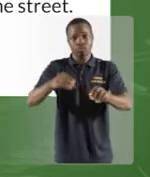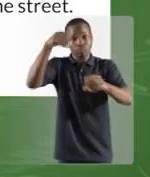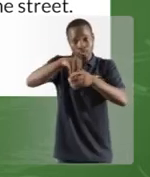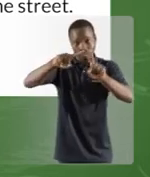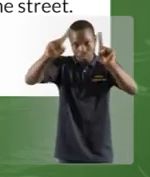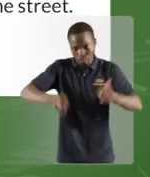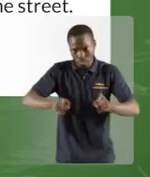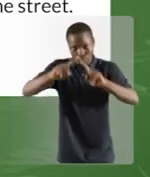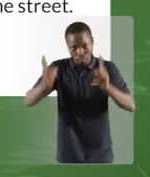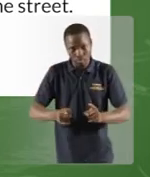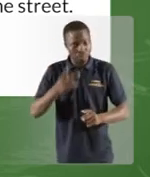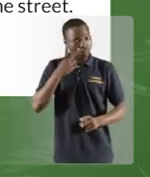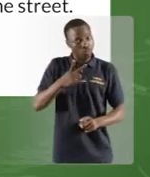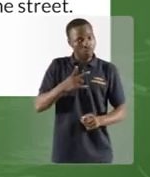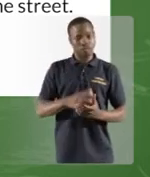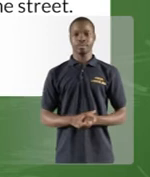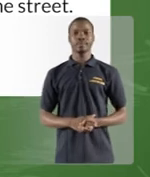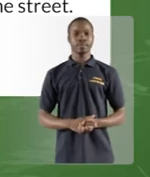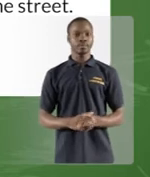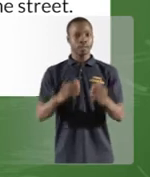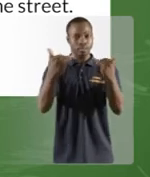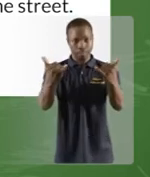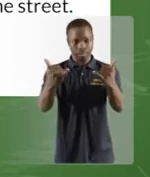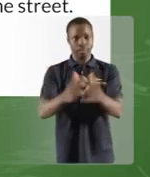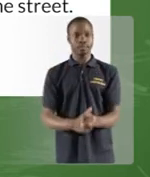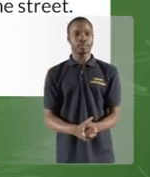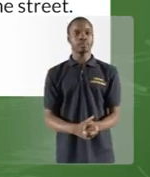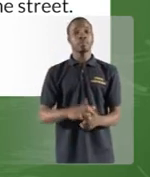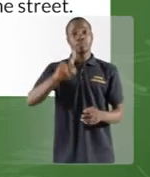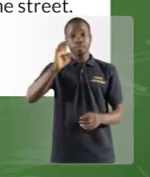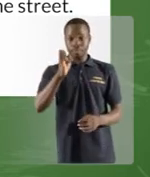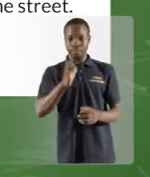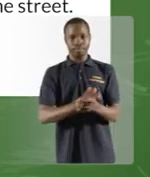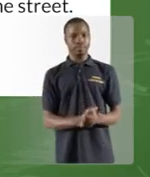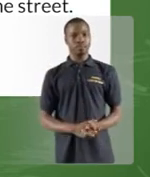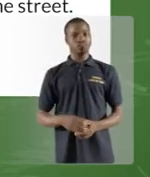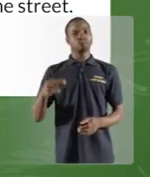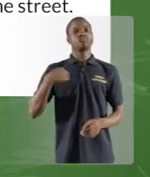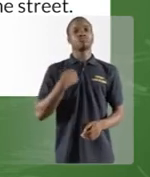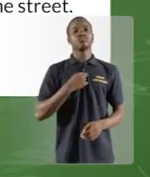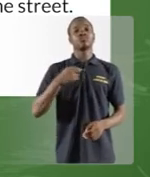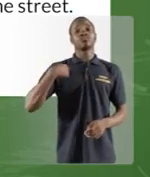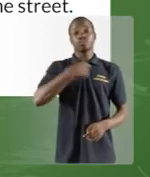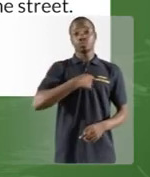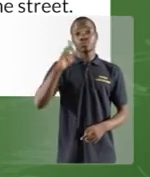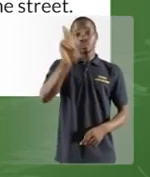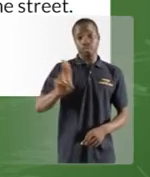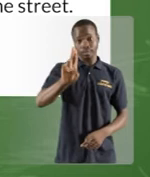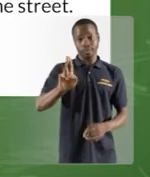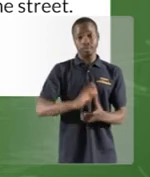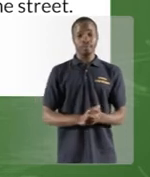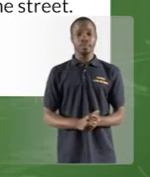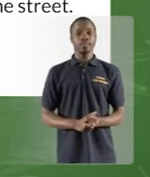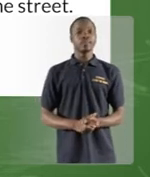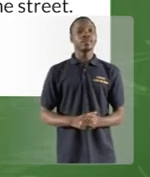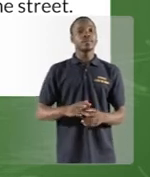right? Number 1, you see you have the verb play soccer after school last Friday. Okay,